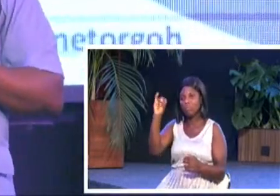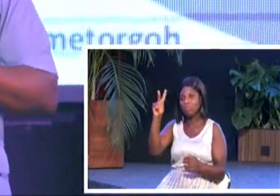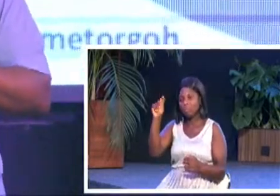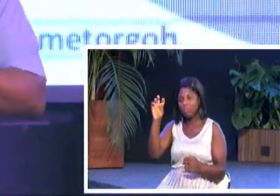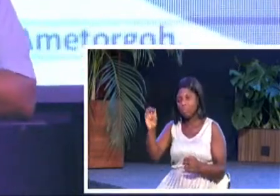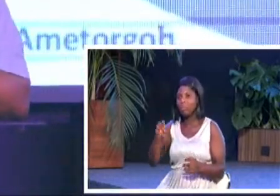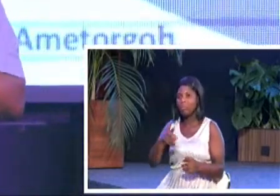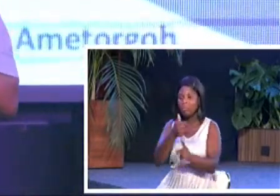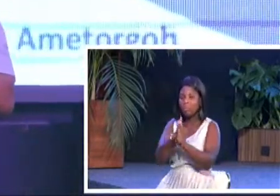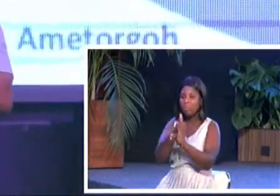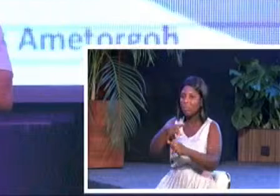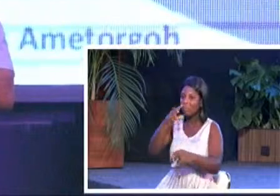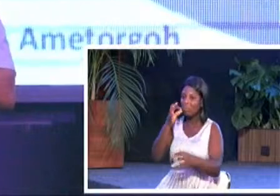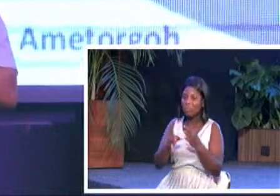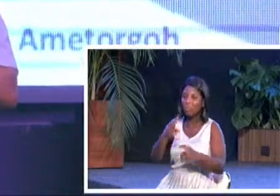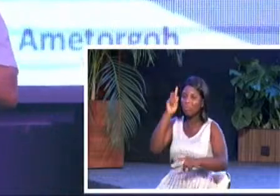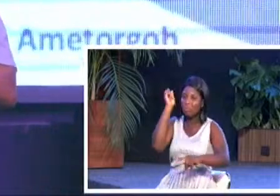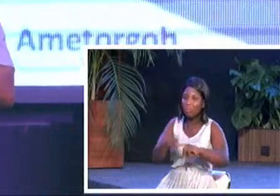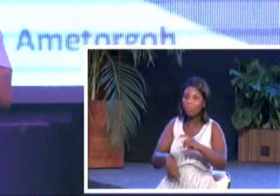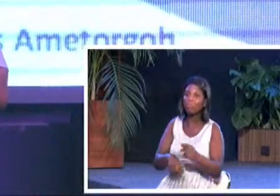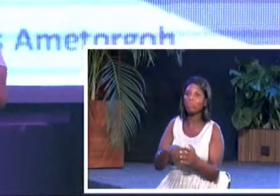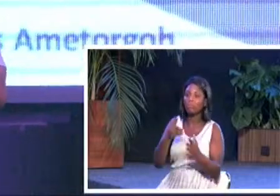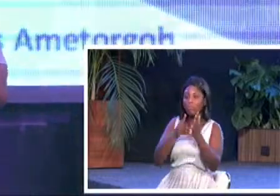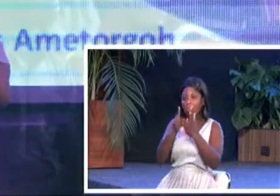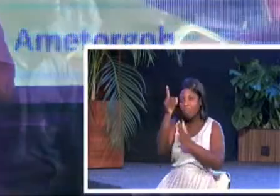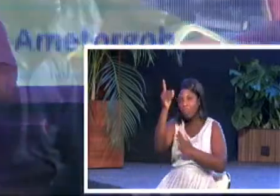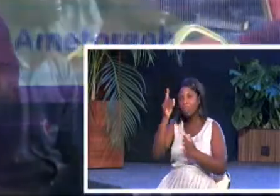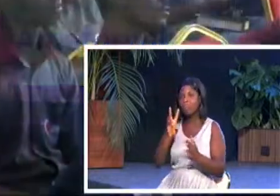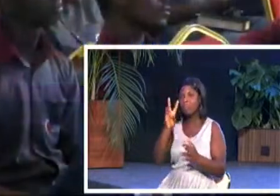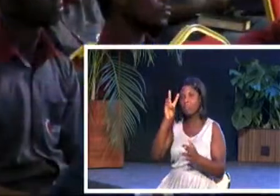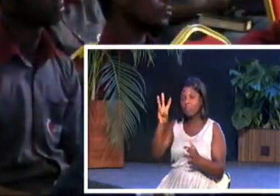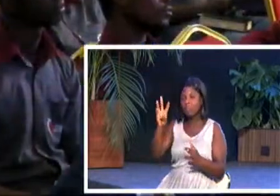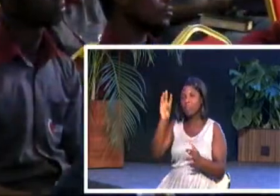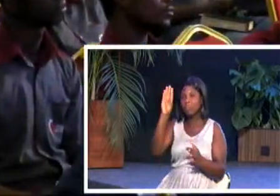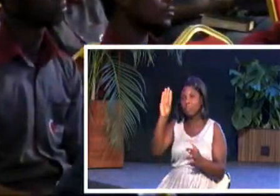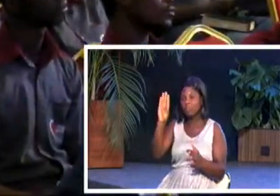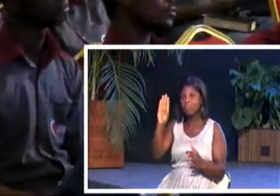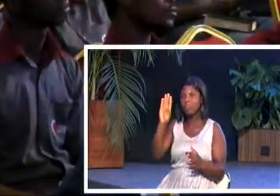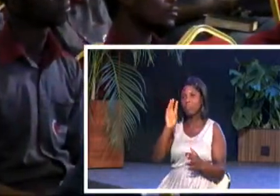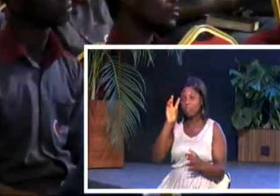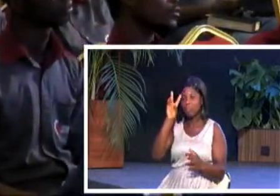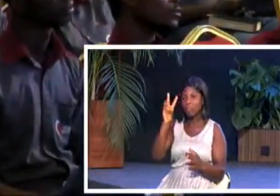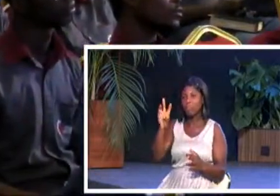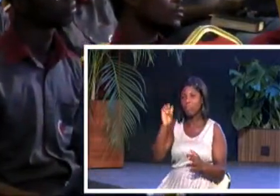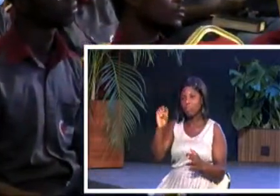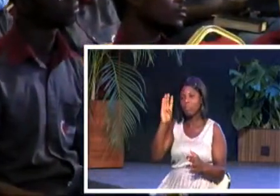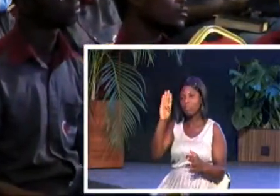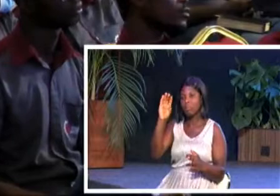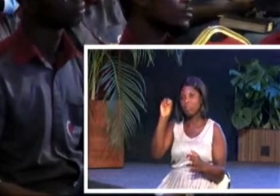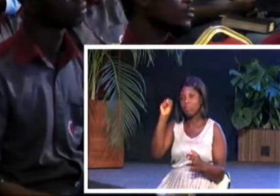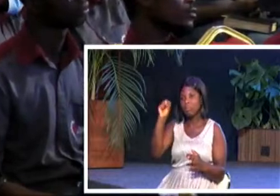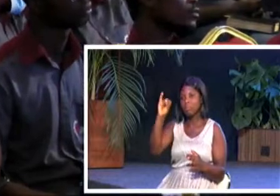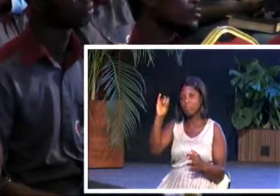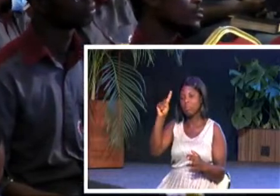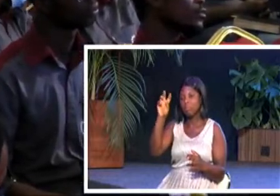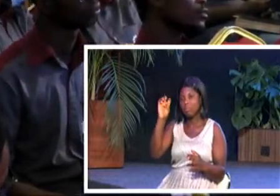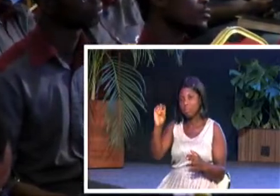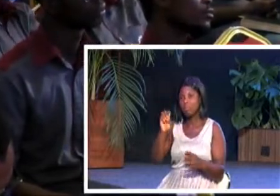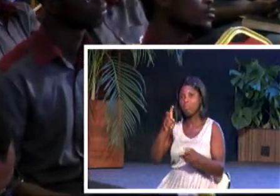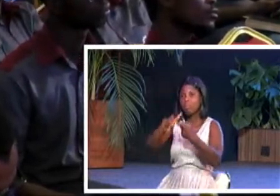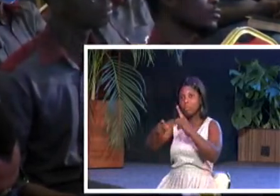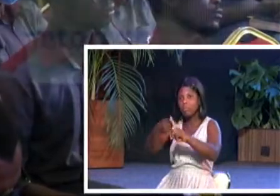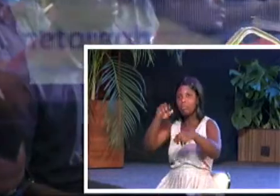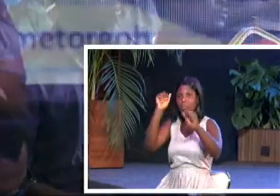you can even do part-time, right? You are in school, you can advertise, you can design people's personal website,